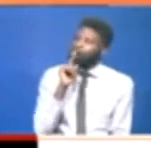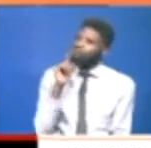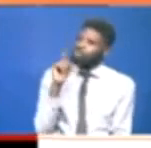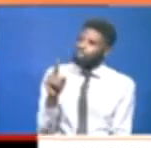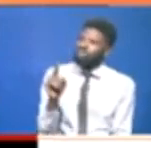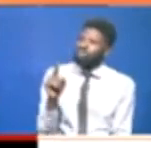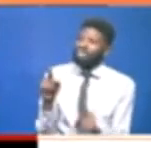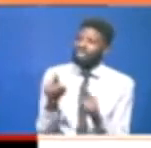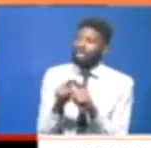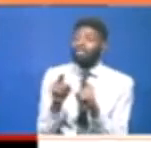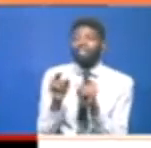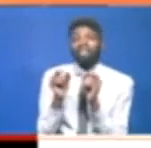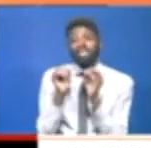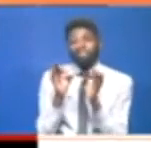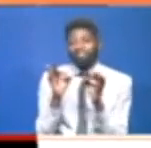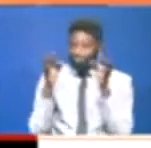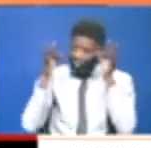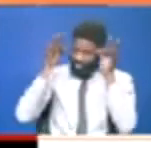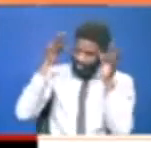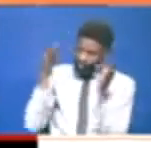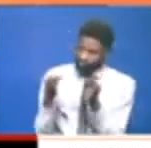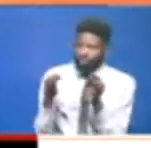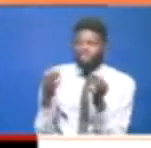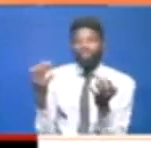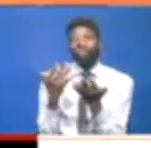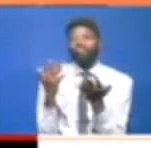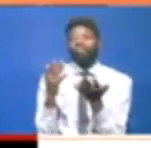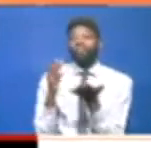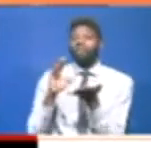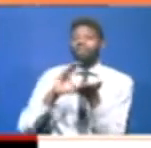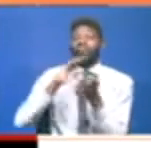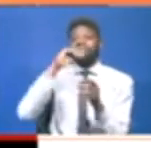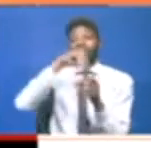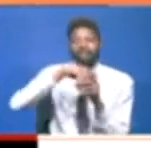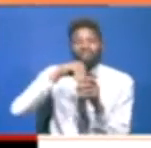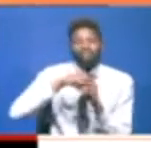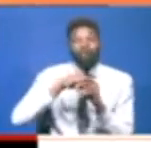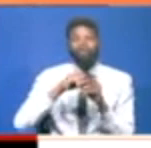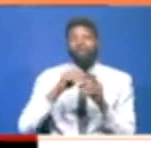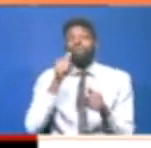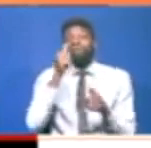When you are deciding where to invest or in which pension scheme,